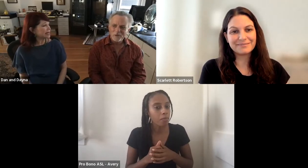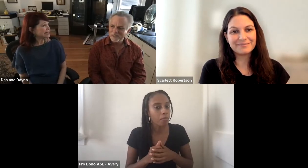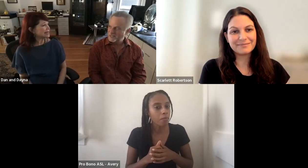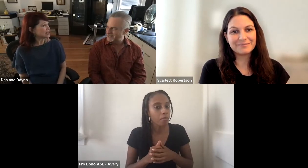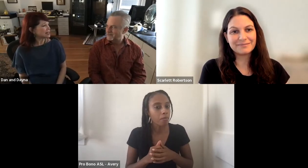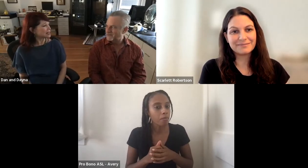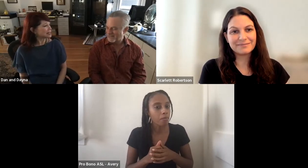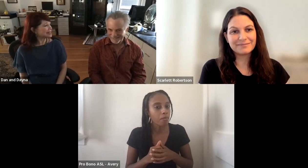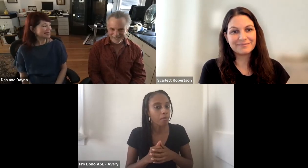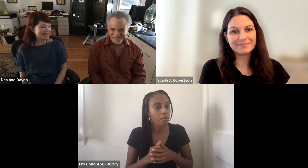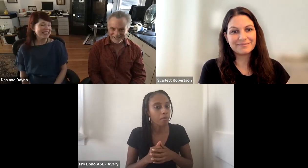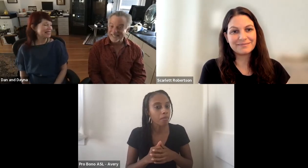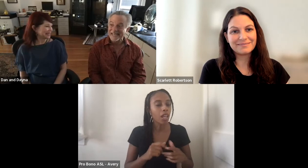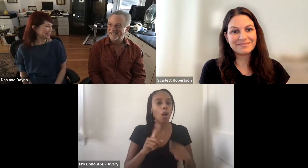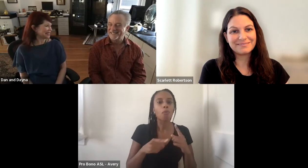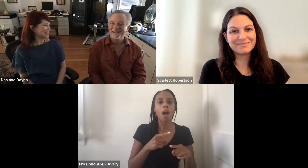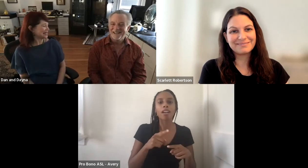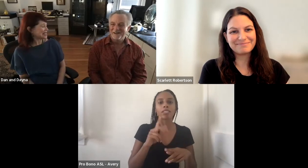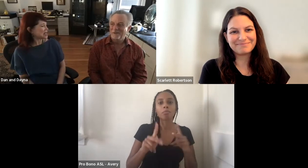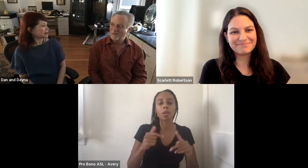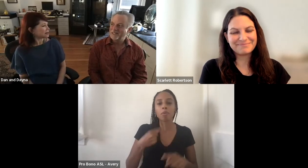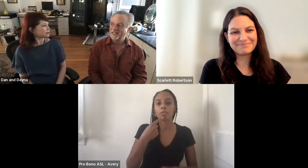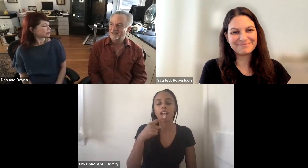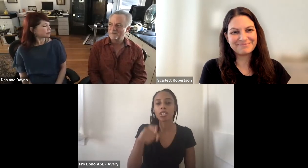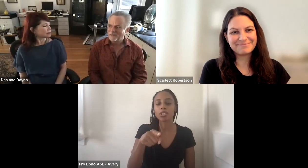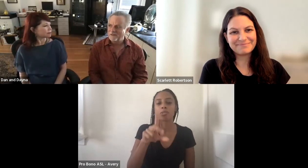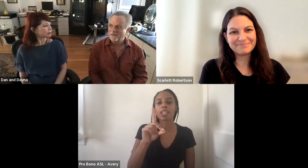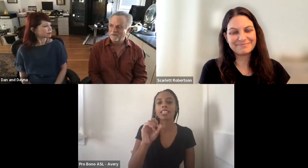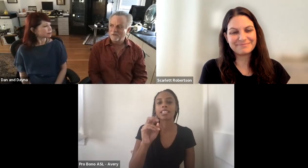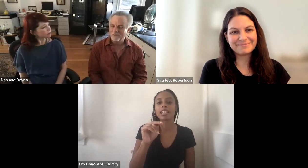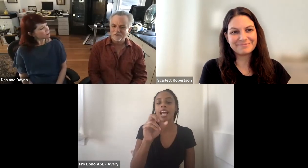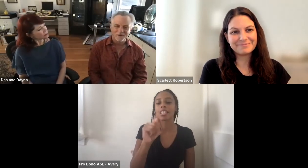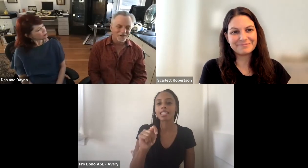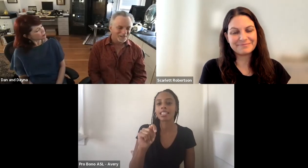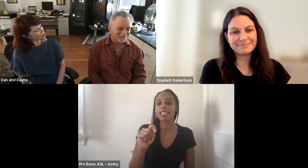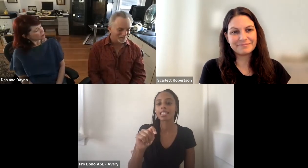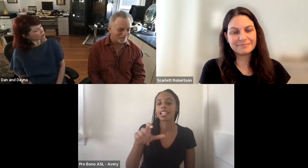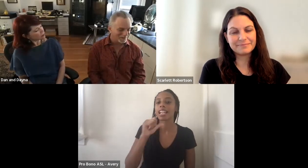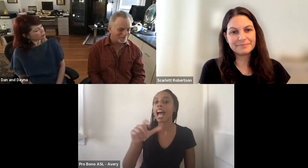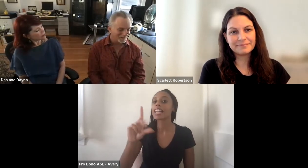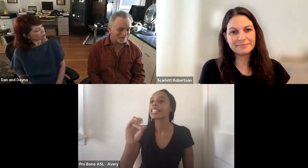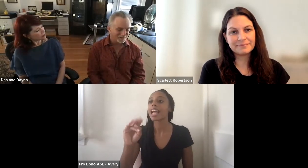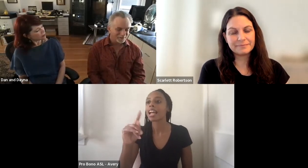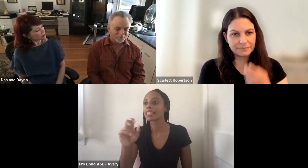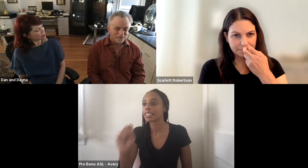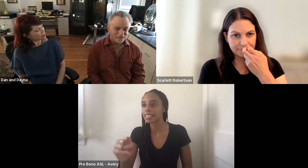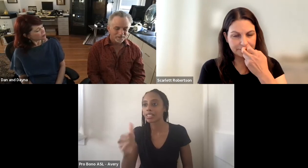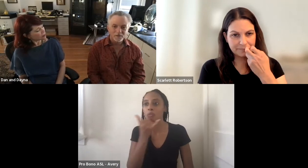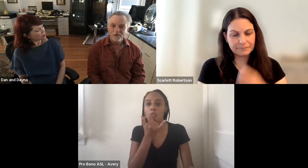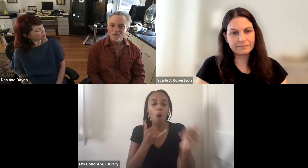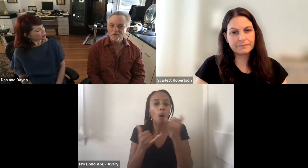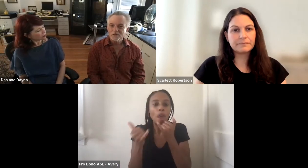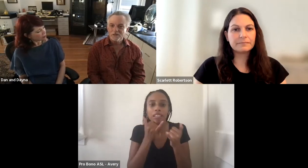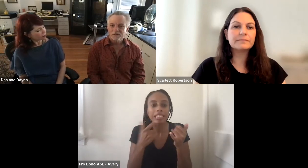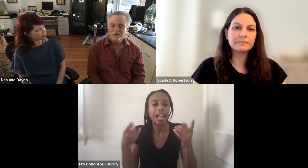And we're really seeing dents, D-E-N-T-S. Yeah. And we're really seeing that, especially with you know, audiences that might be a little